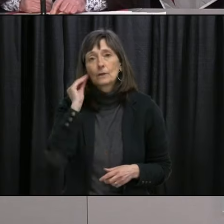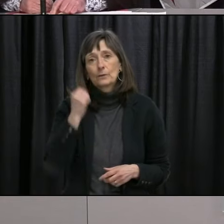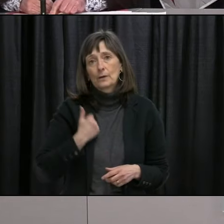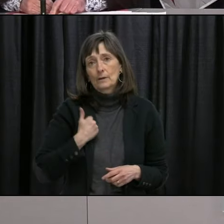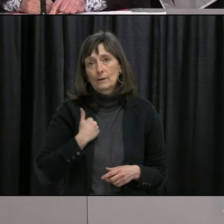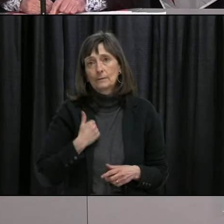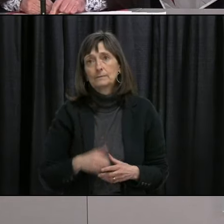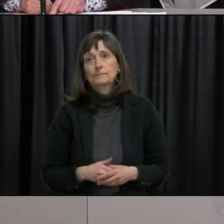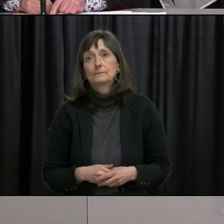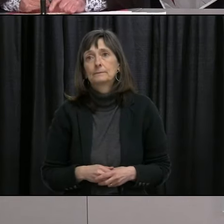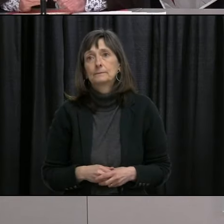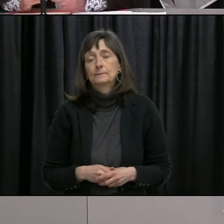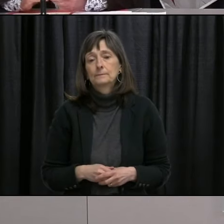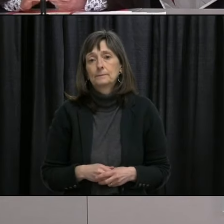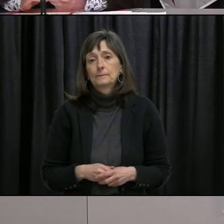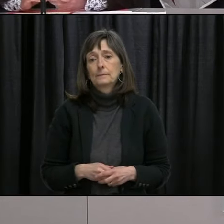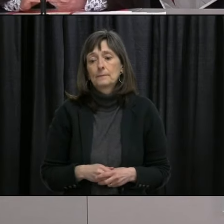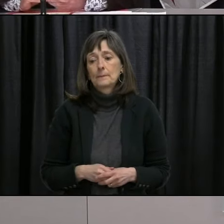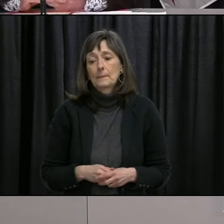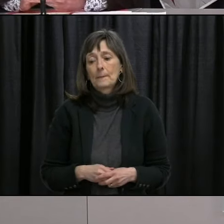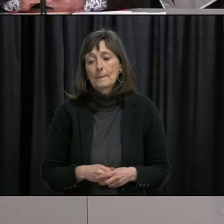Please go ahead.